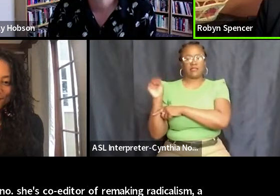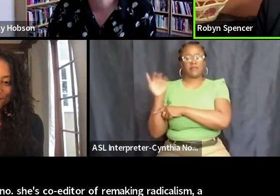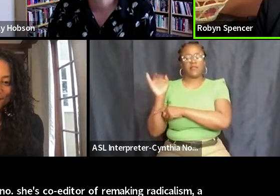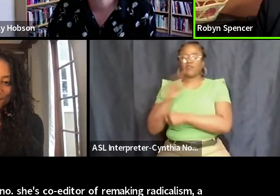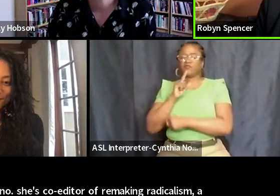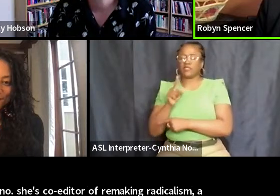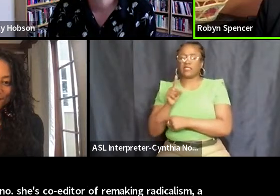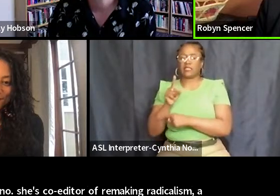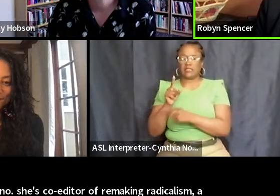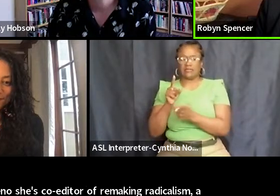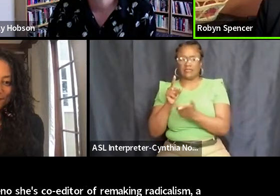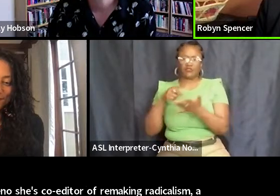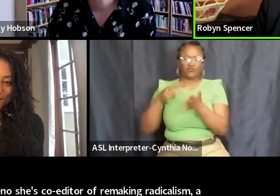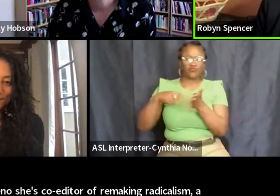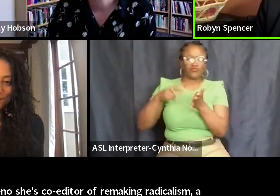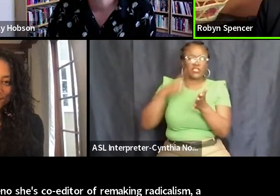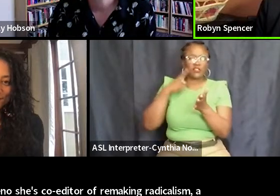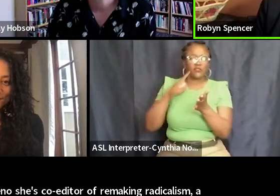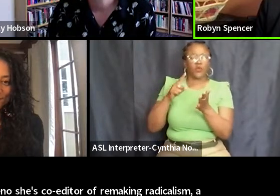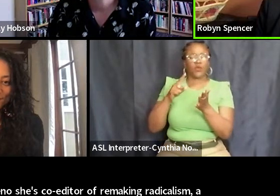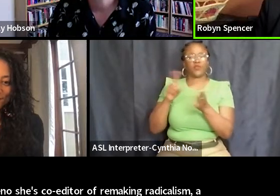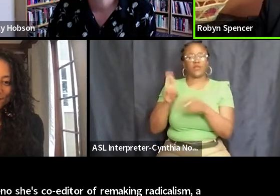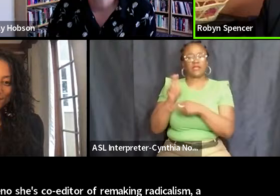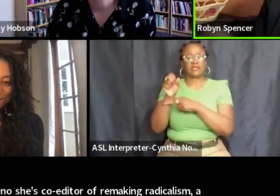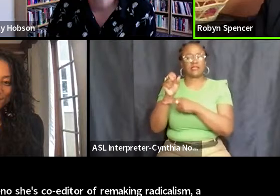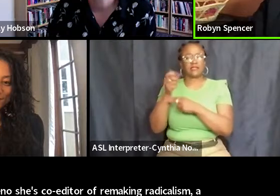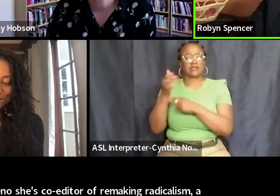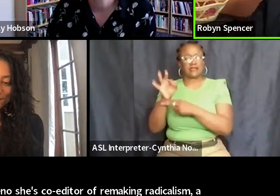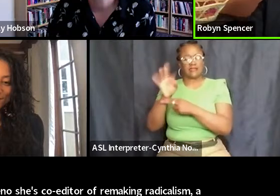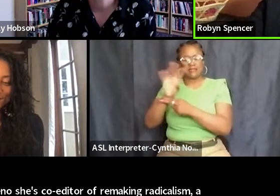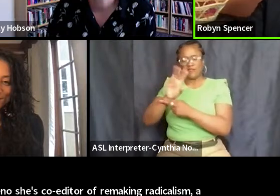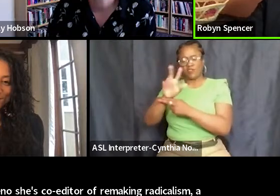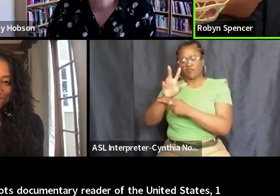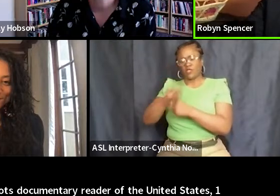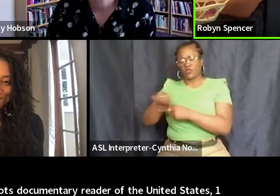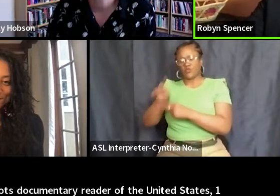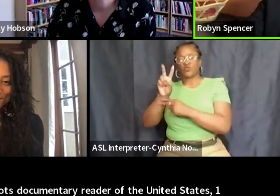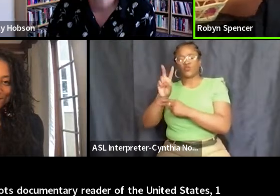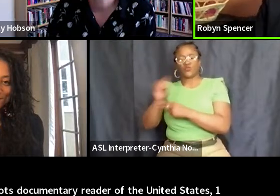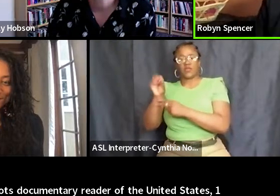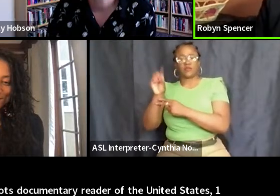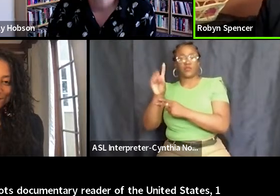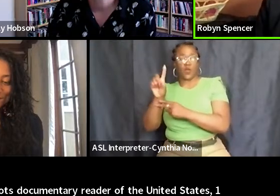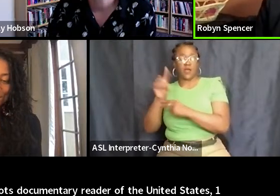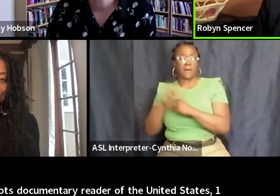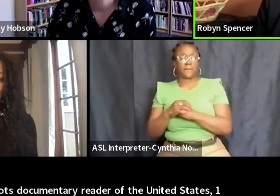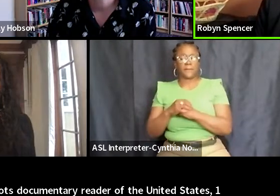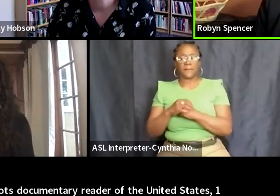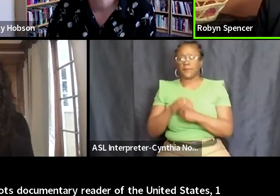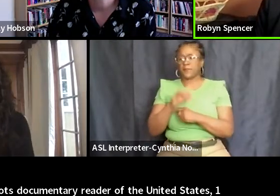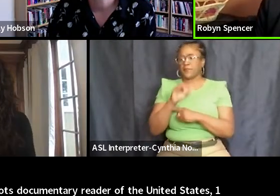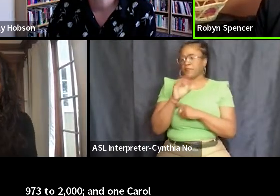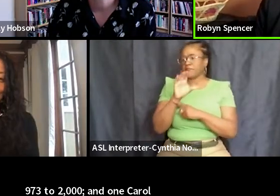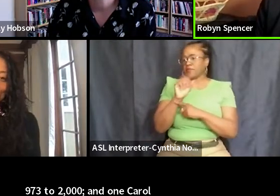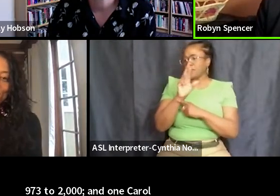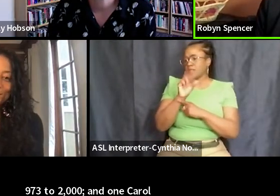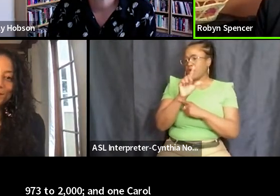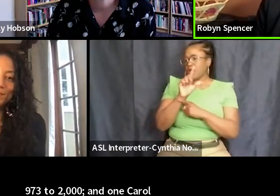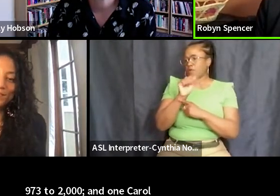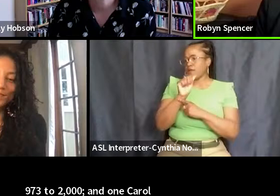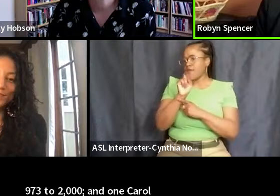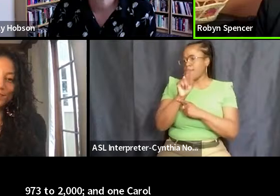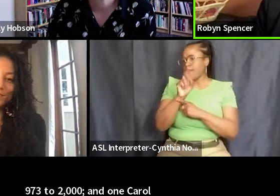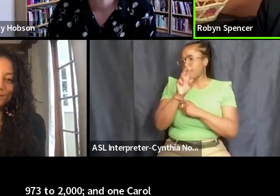reader of the United States, 1973 to 2001. Carol Anderson is